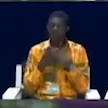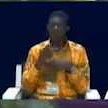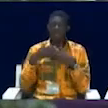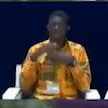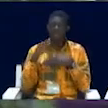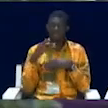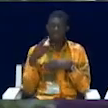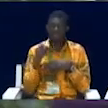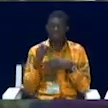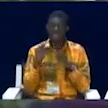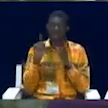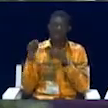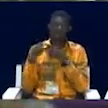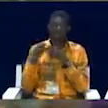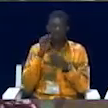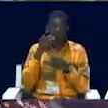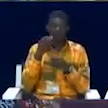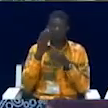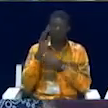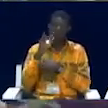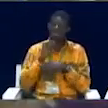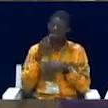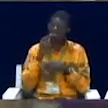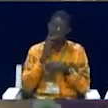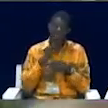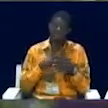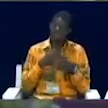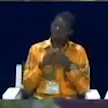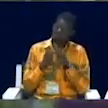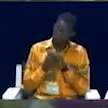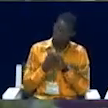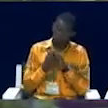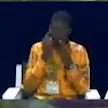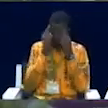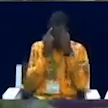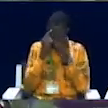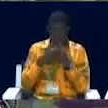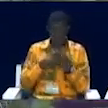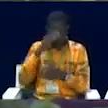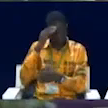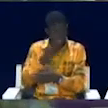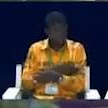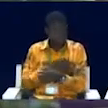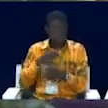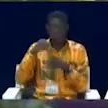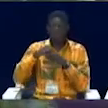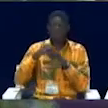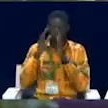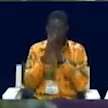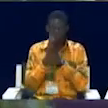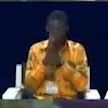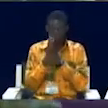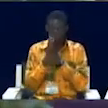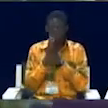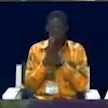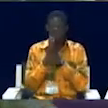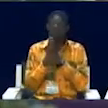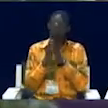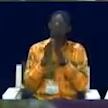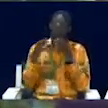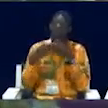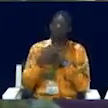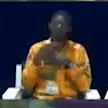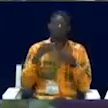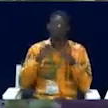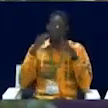the program, I went to the woman of God. I told her my problem concerning my son. In the prayer, God opened the woman's eyes. And